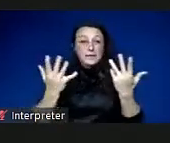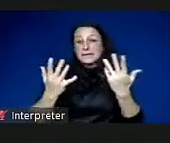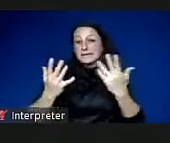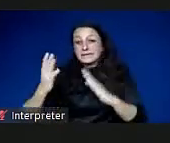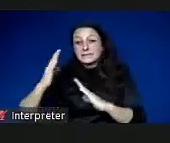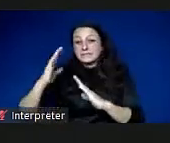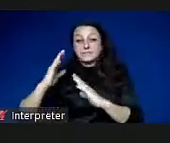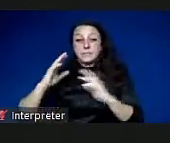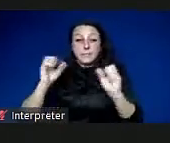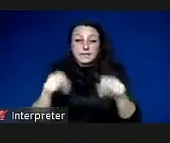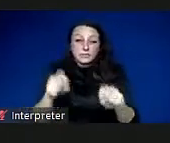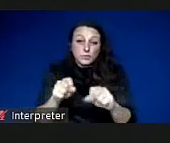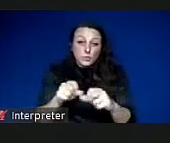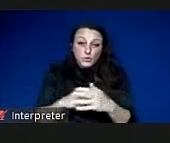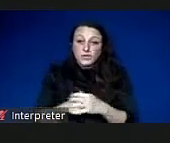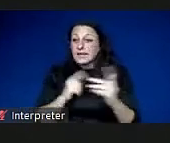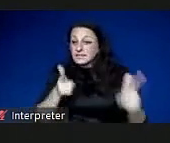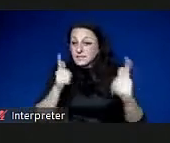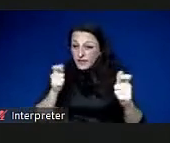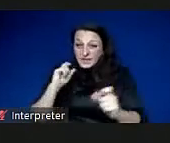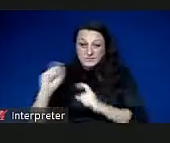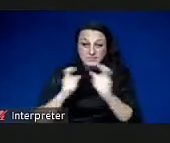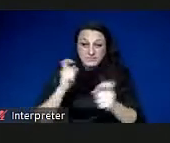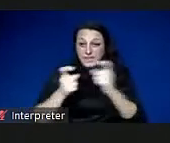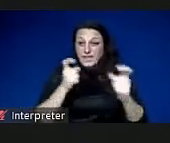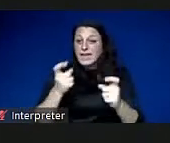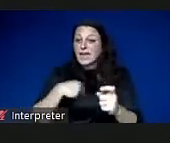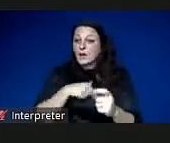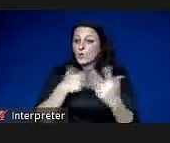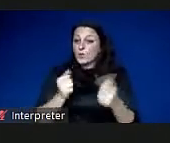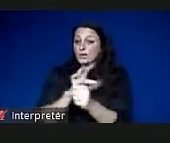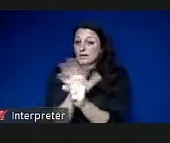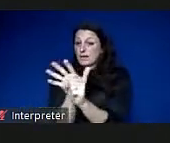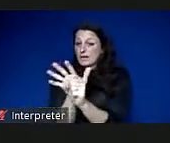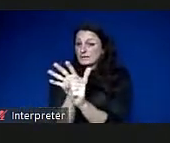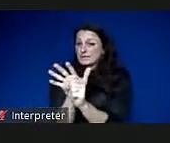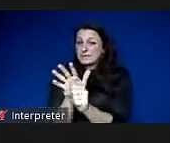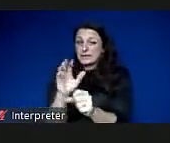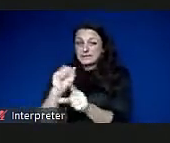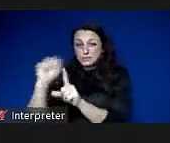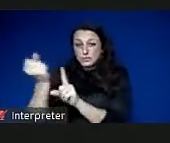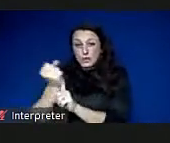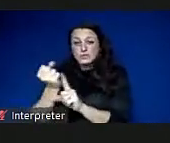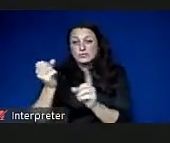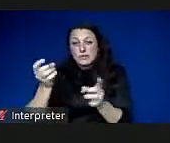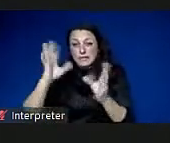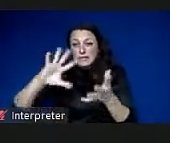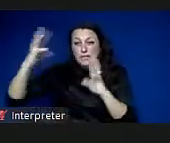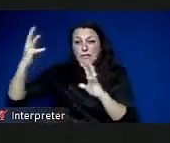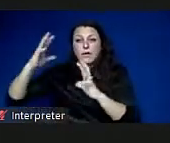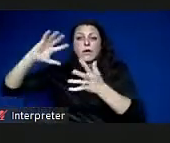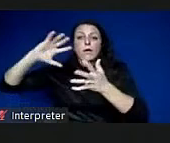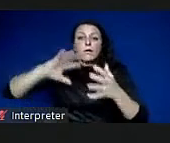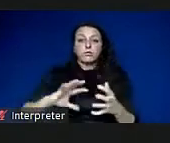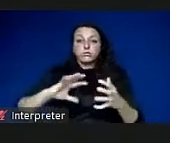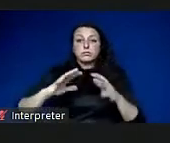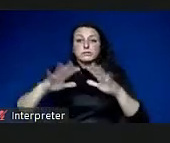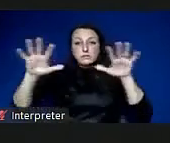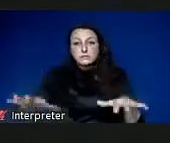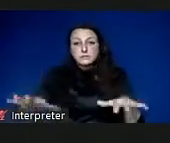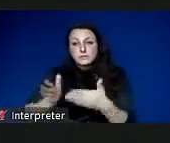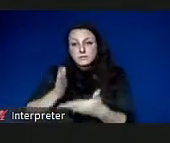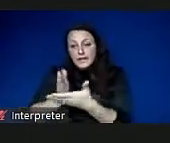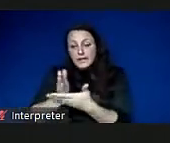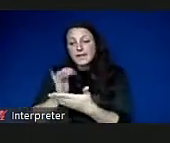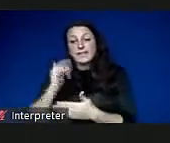the crisis brought on by this pandemic to an end as quickly as possible. It is why the staff and residents